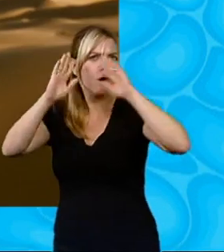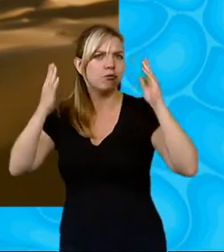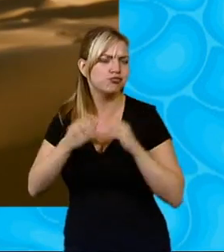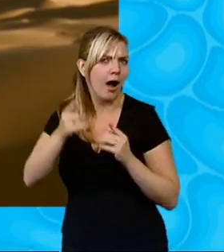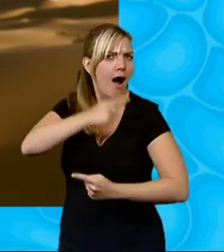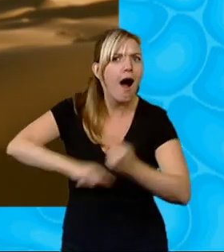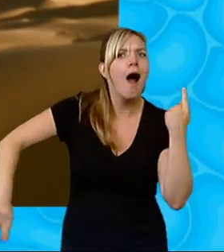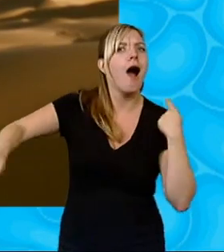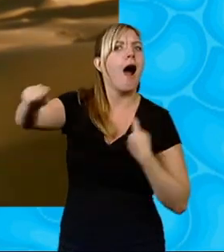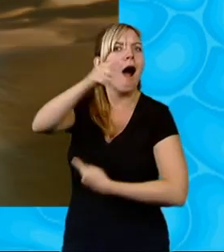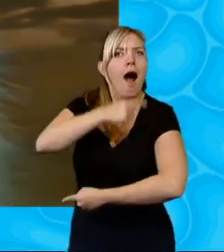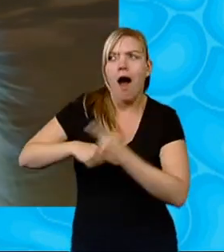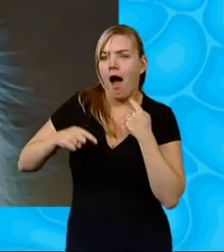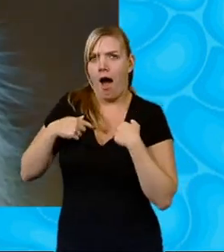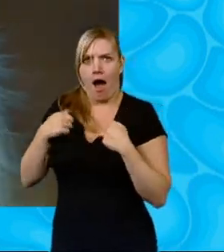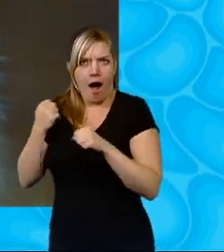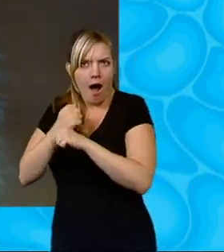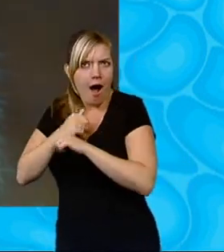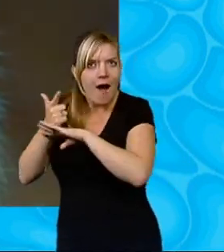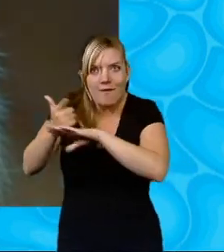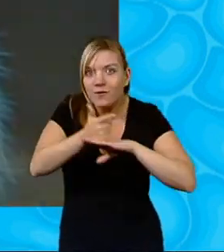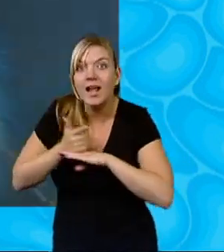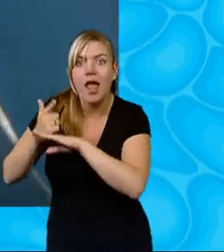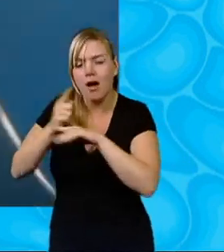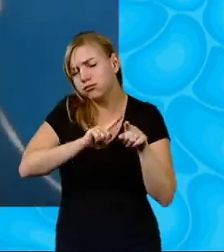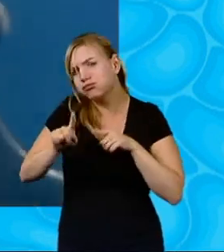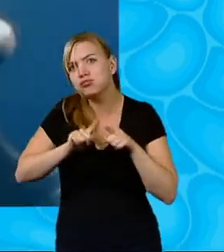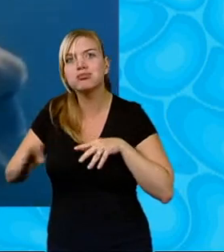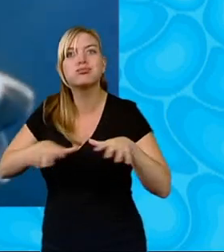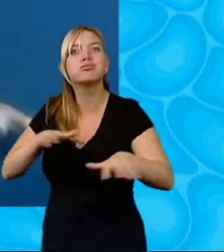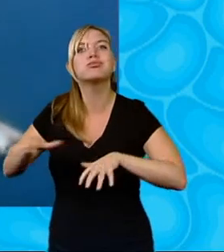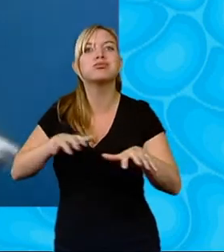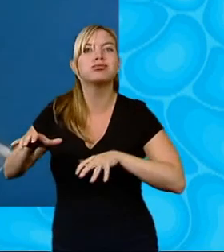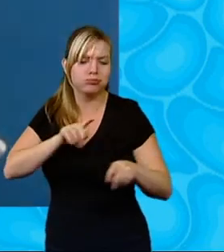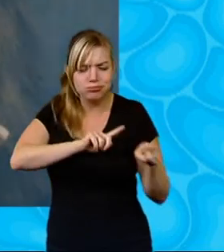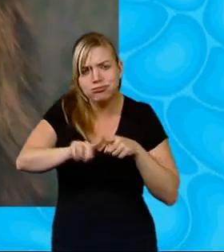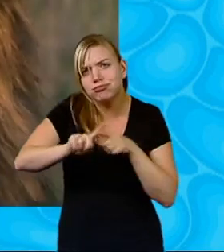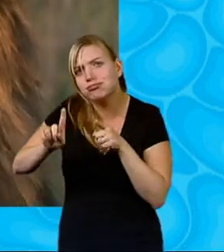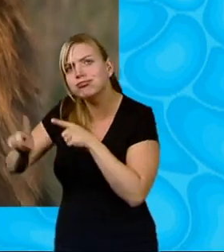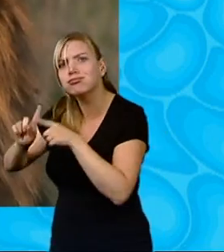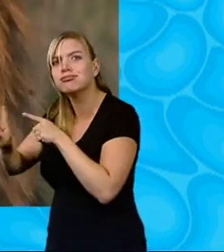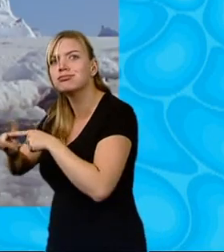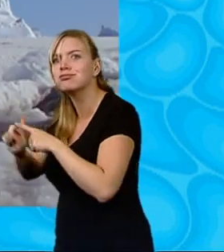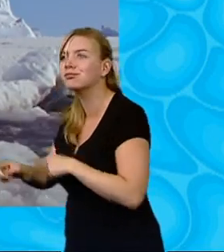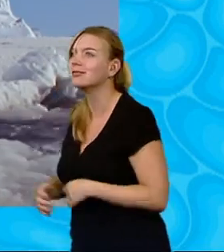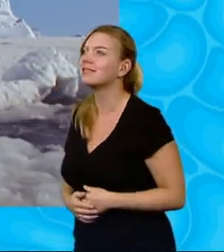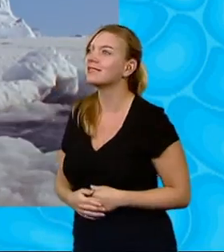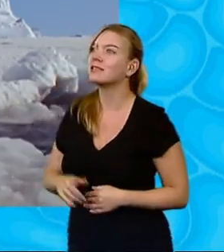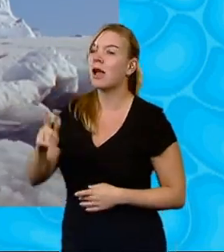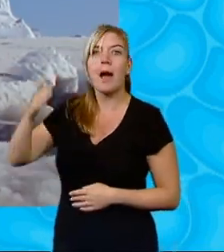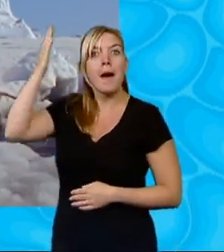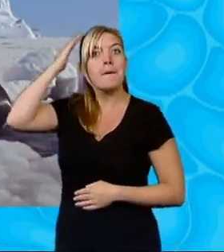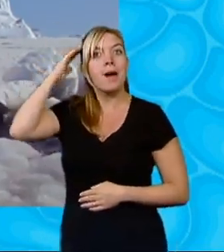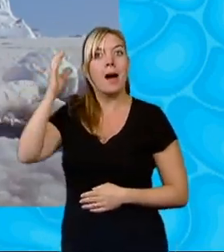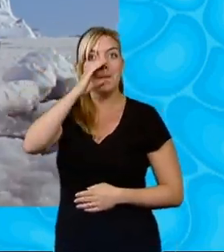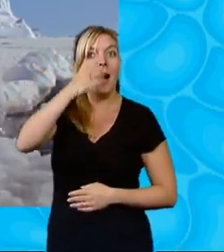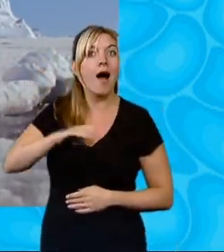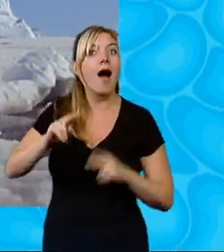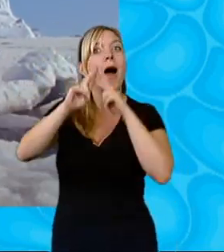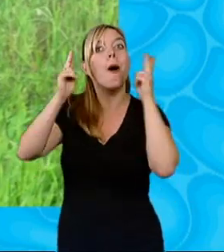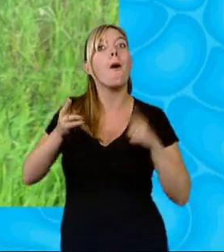6 times at least, I made a movie star of every creature, found beauty in every beast. Mama Mirabelle's